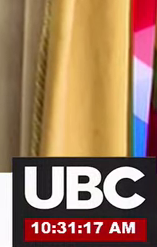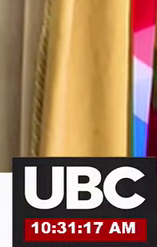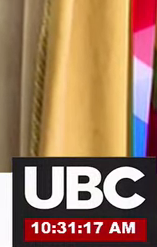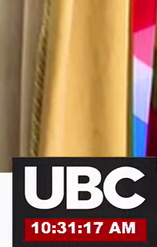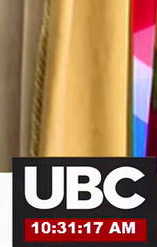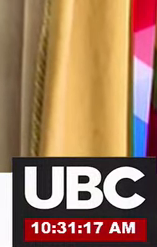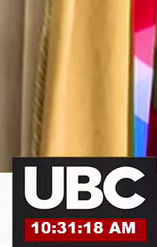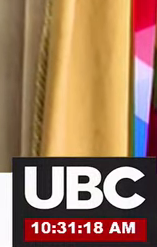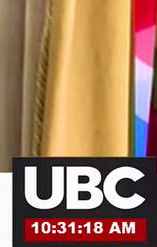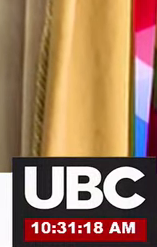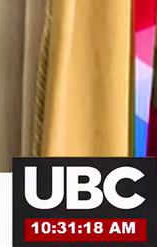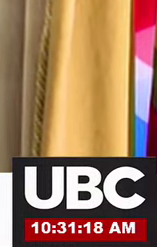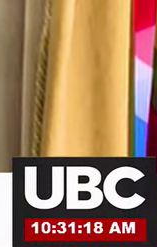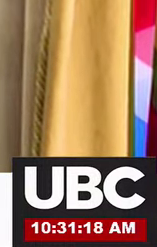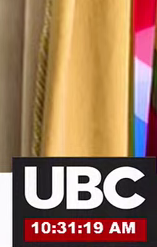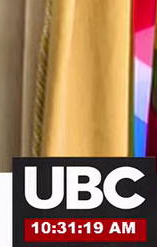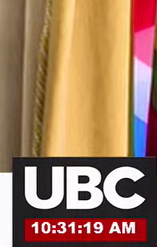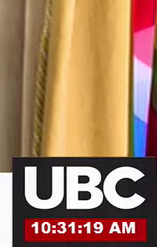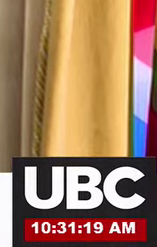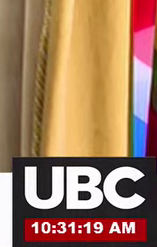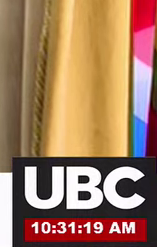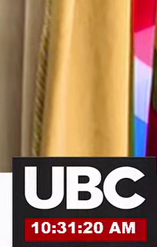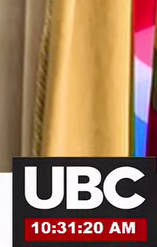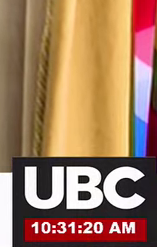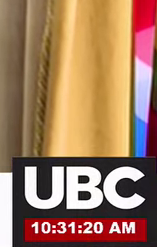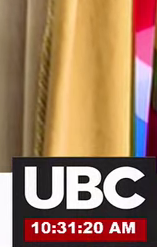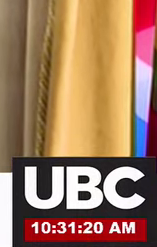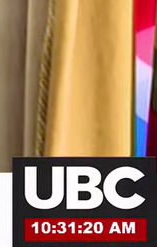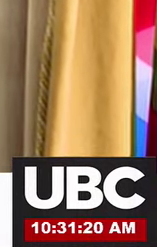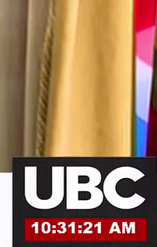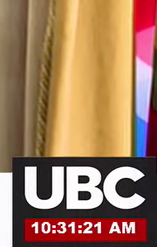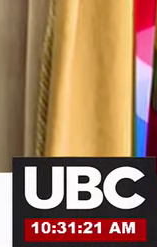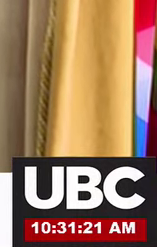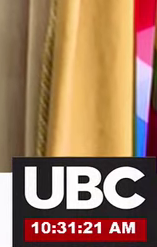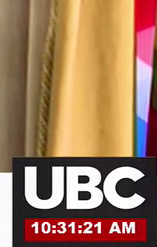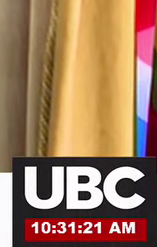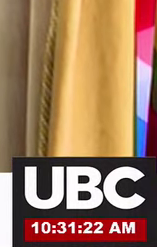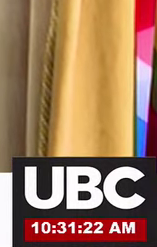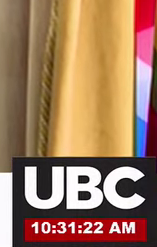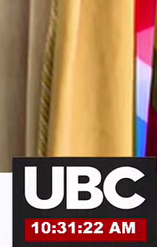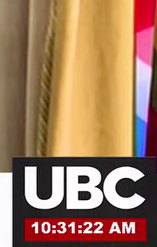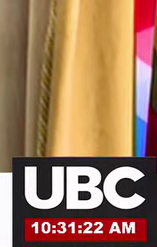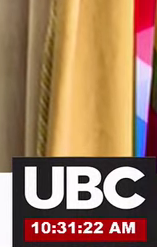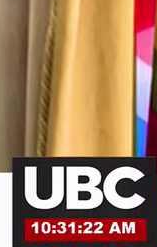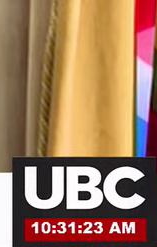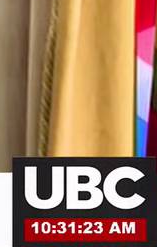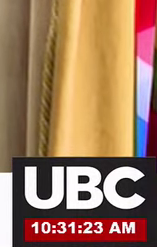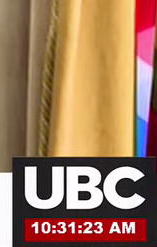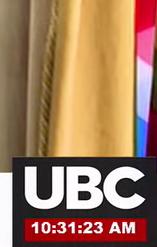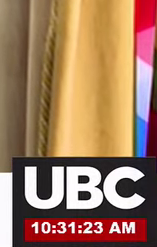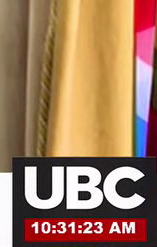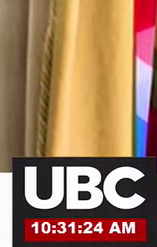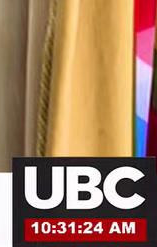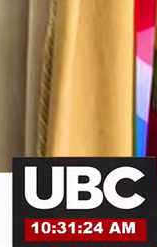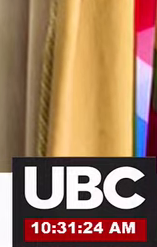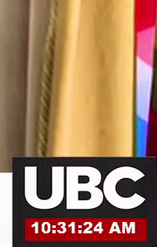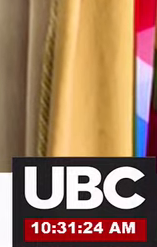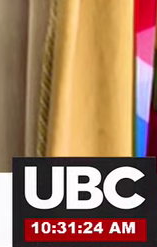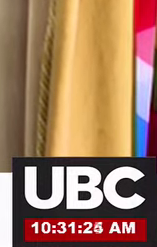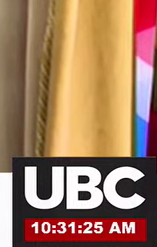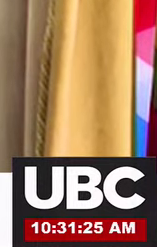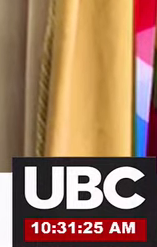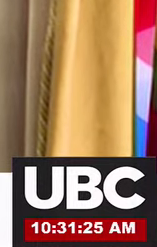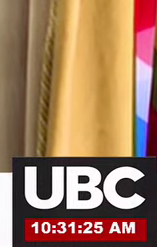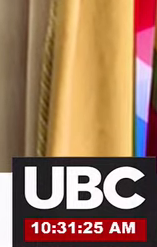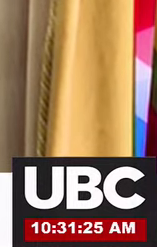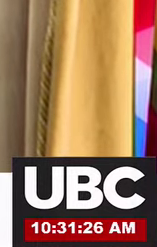evidence-based debates, and that's what we are saying. Bring evidence, lay on